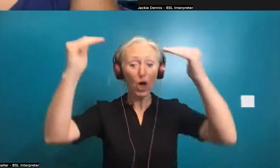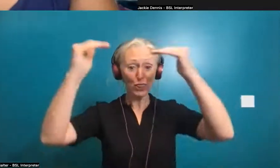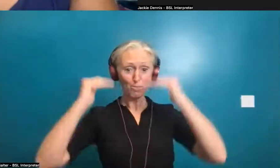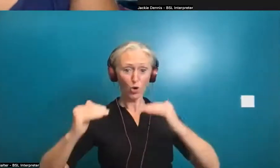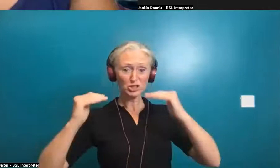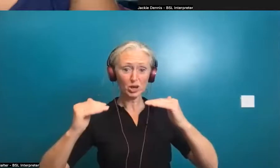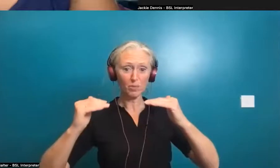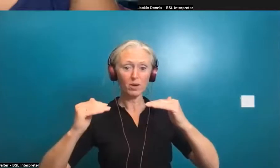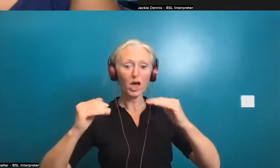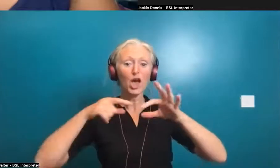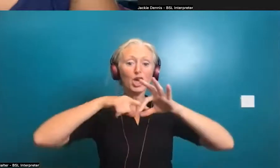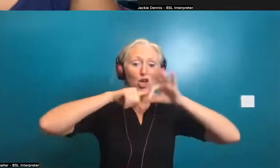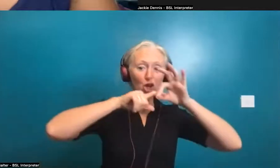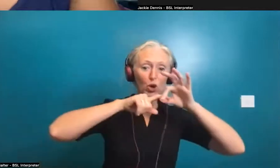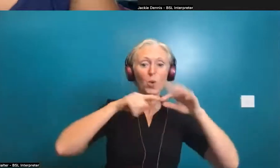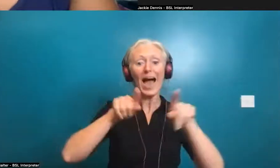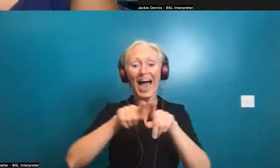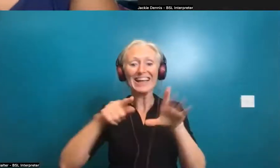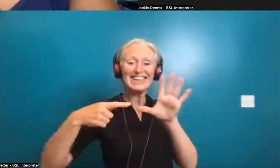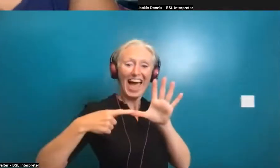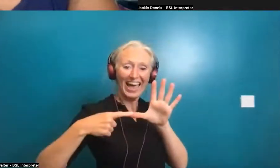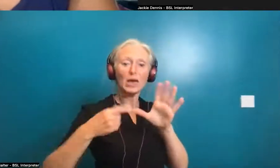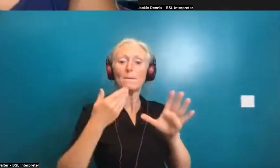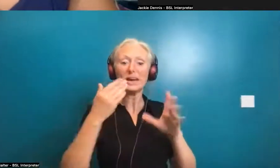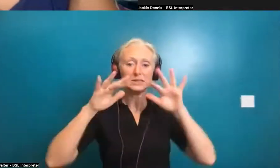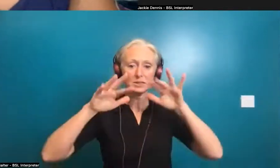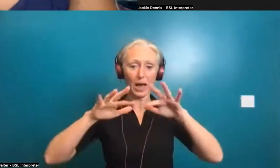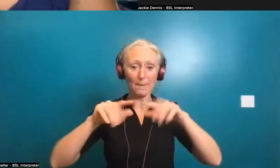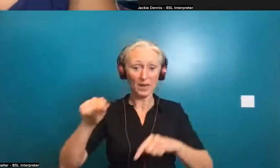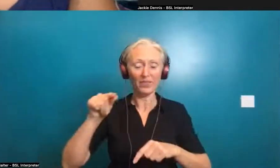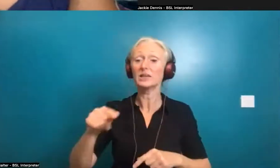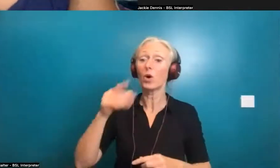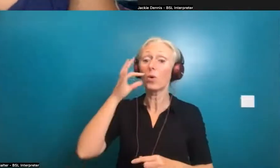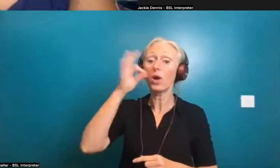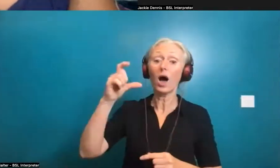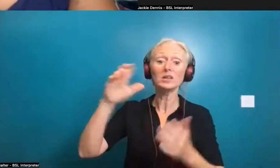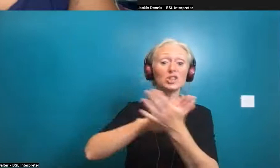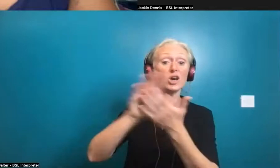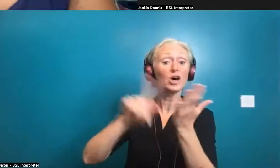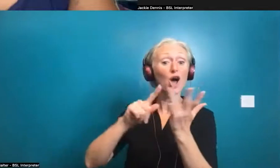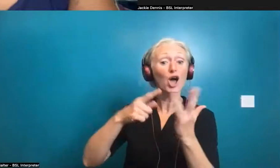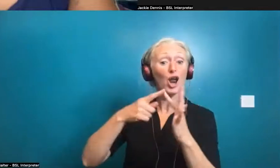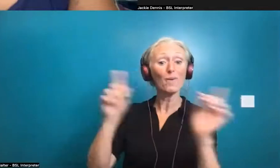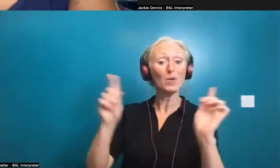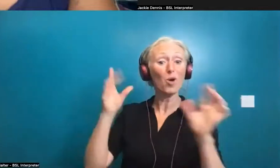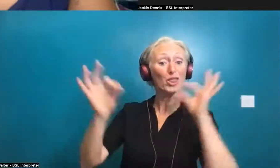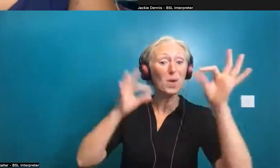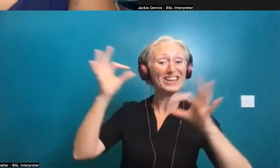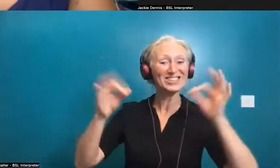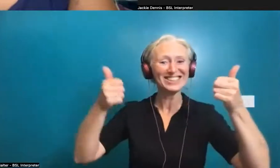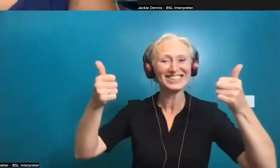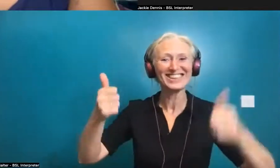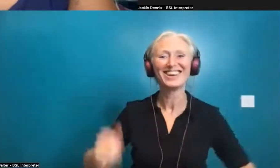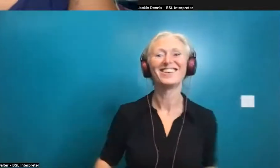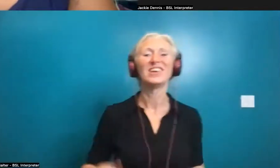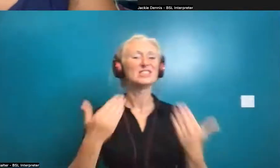screen. So I'm going to hand straight over to Chloe to ask questions. Thanks, it's Chloe of Usher Kids UK speaking,